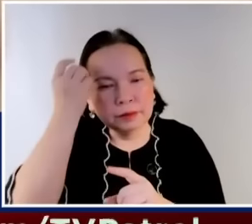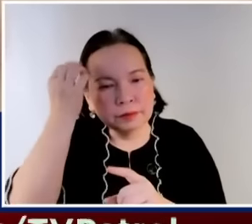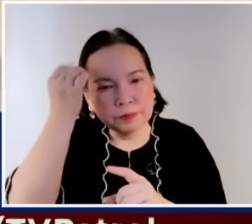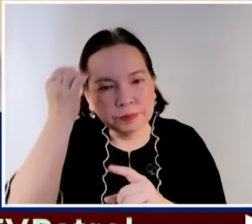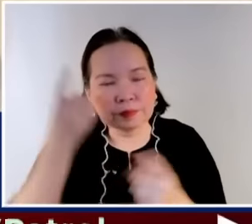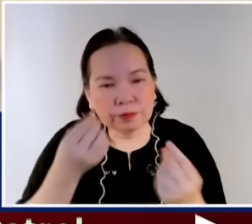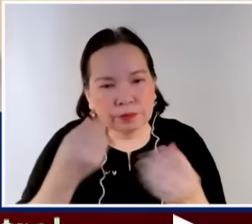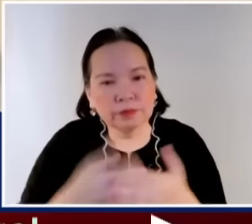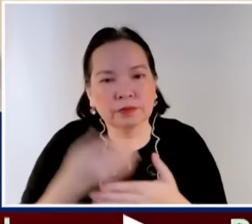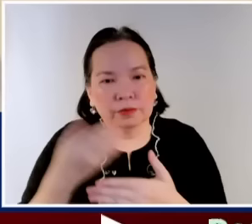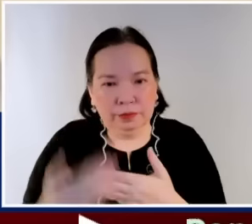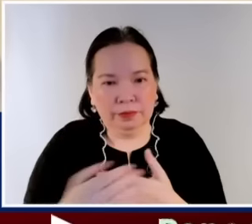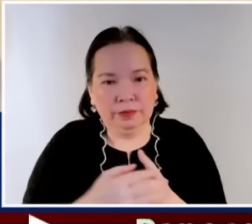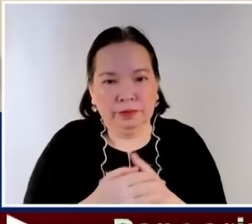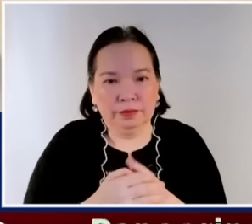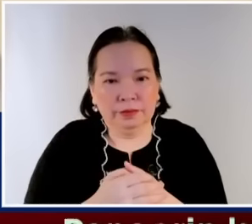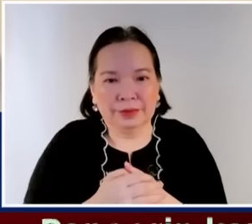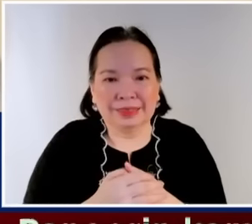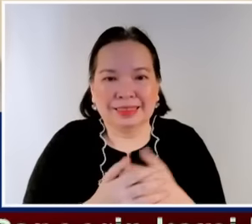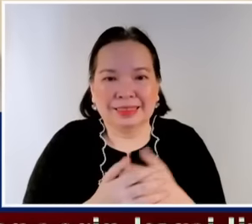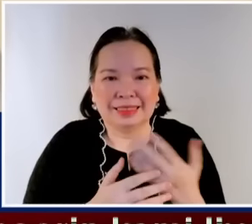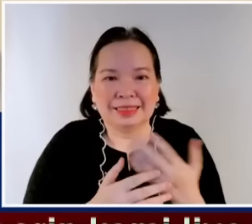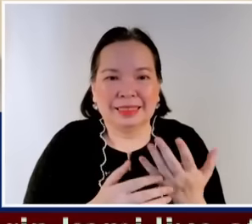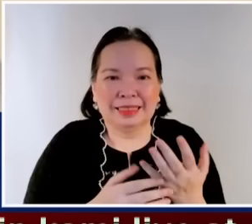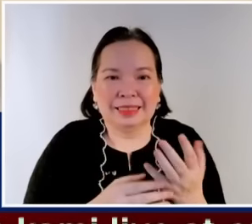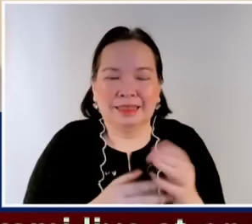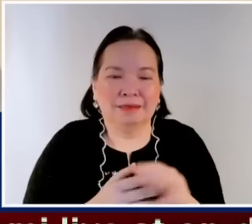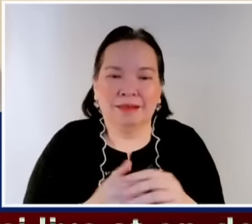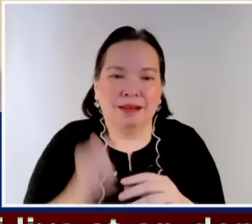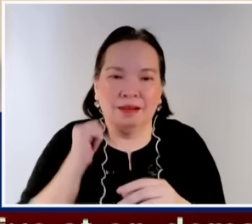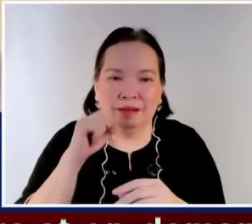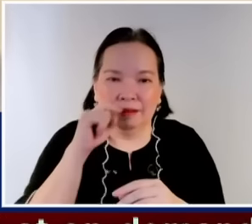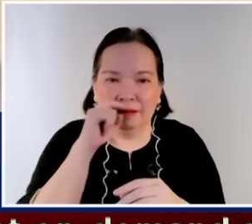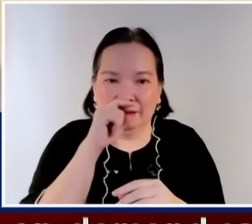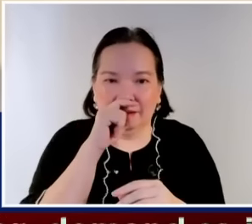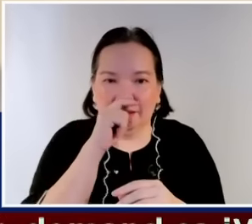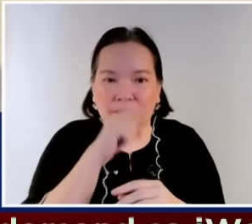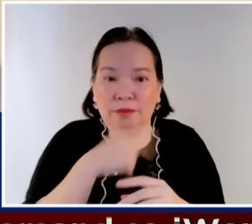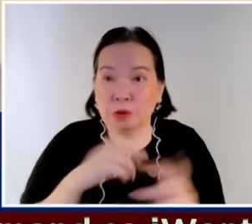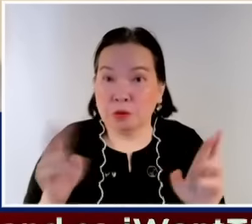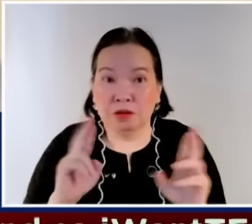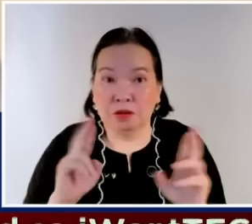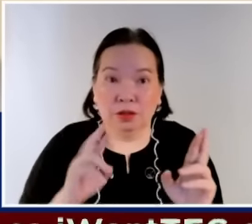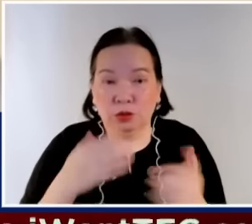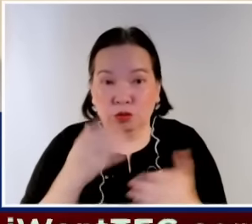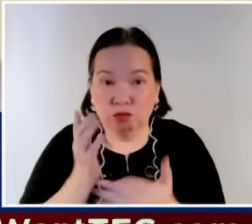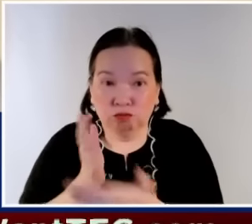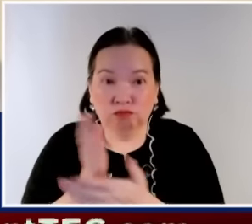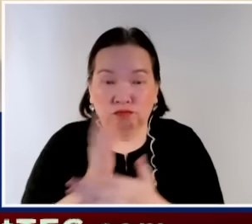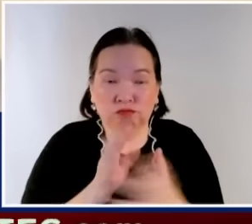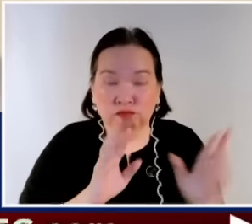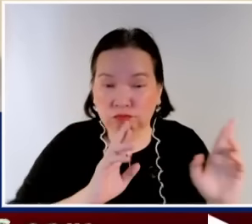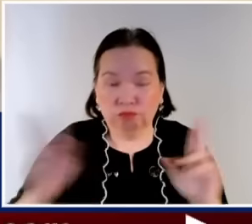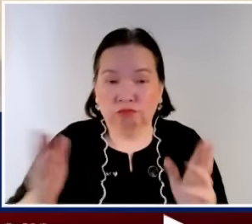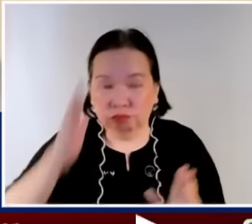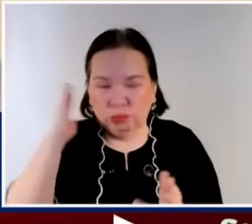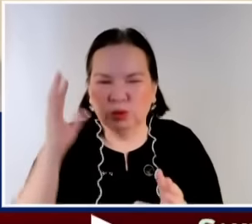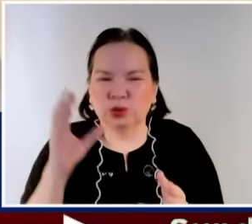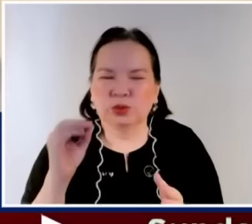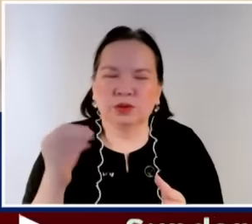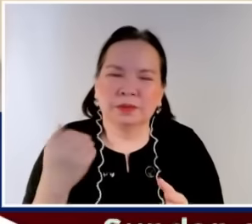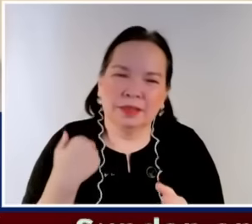hakbang. I don't want to lie. I don't want to go and say, oh, yeah, we're gunning right away, this and that. And if I don't truly feel that, if I don't